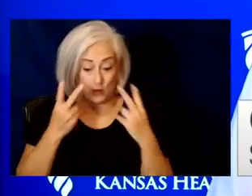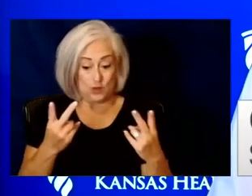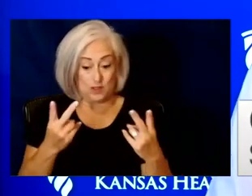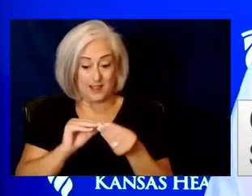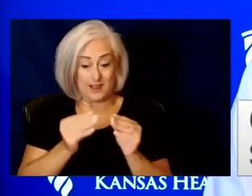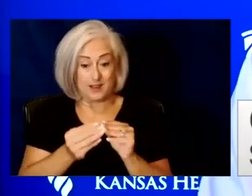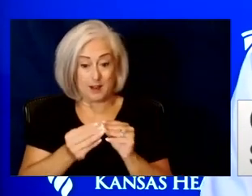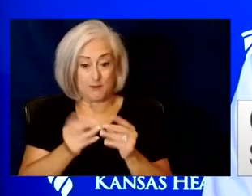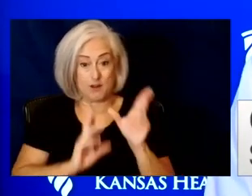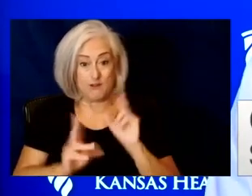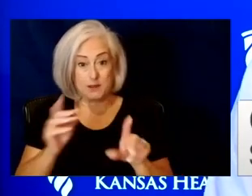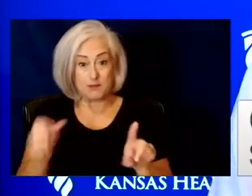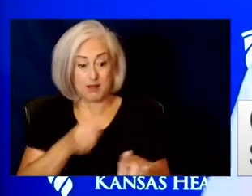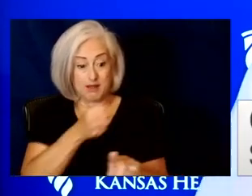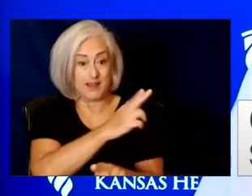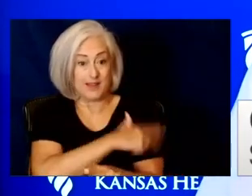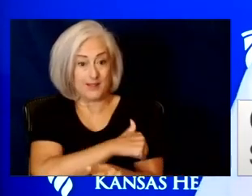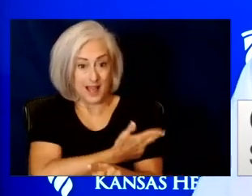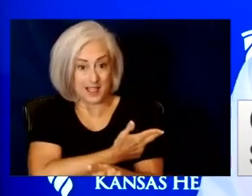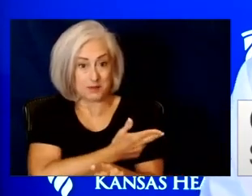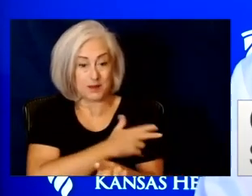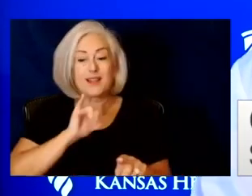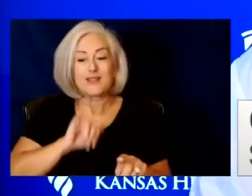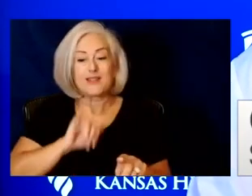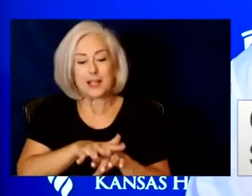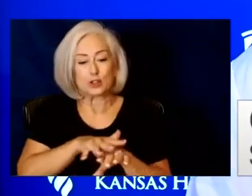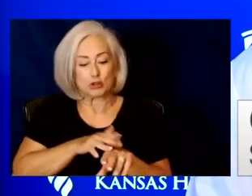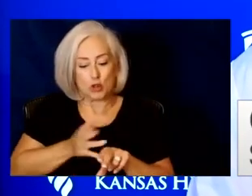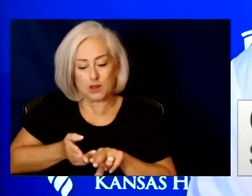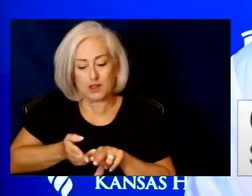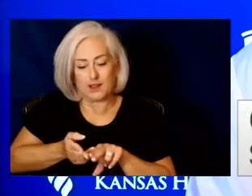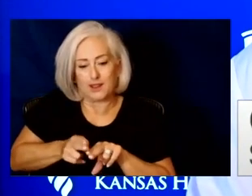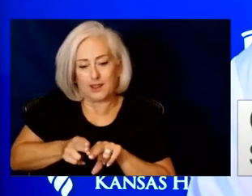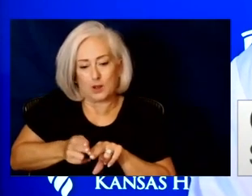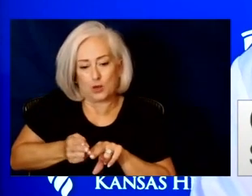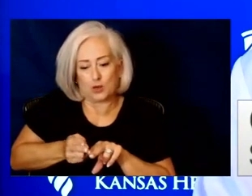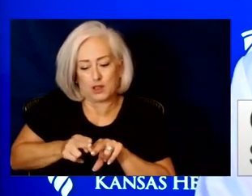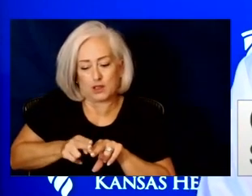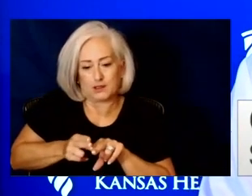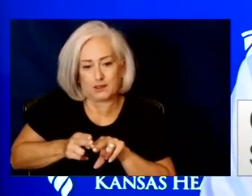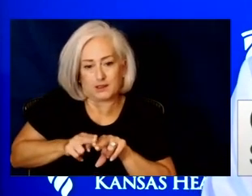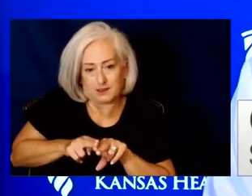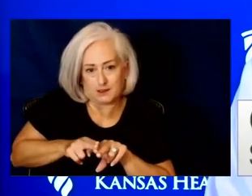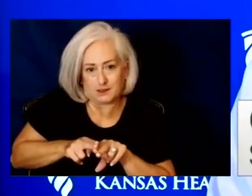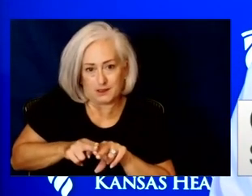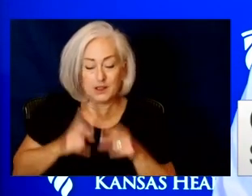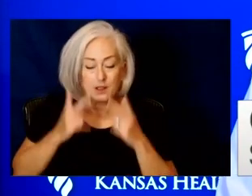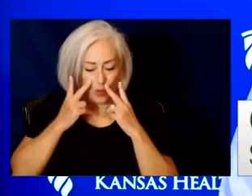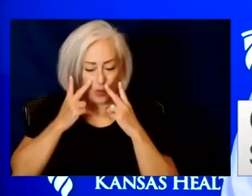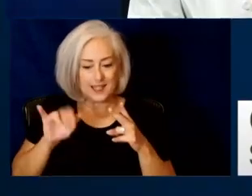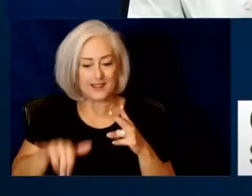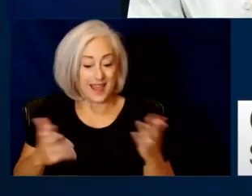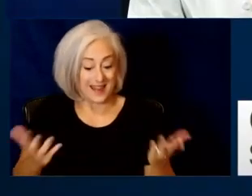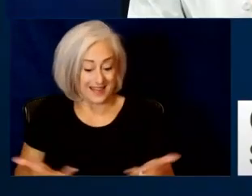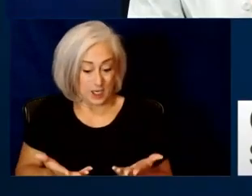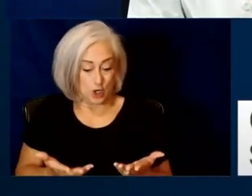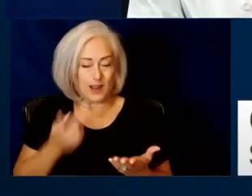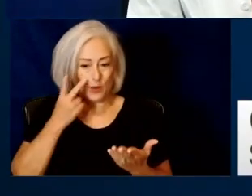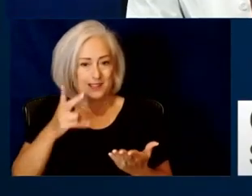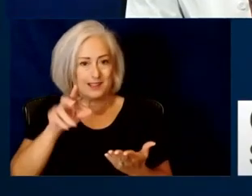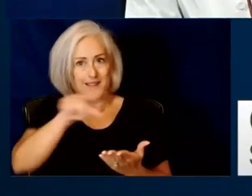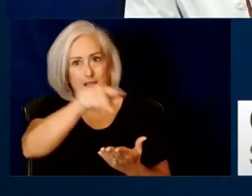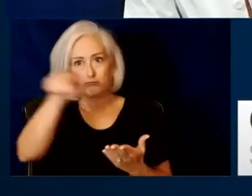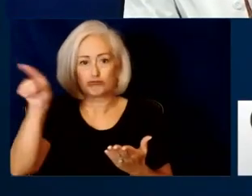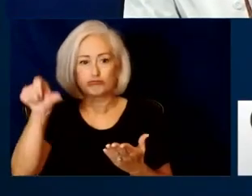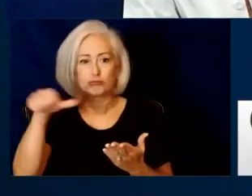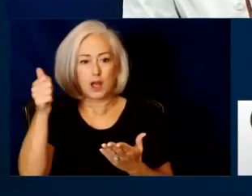to have a slow increase. And I think that's what we have been seeing. And we certainly saw that and are seeing it here at our health system. So breaking over the weekend, President Biden